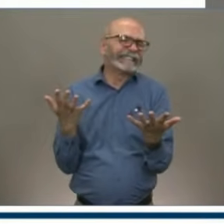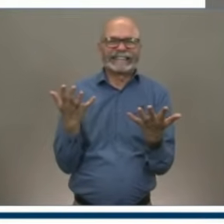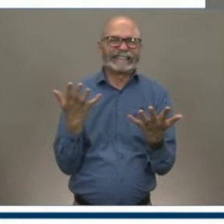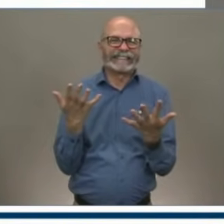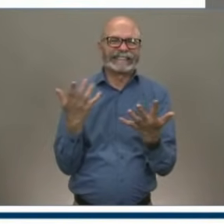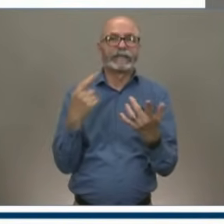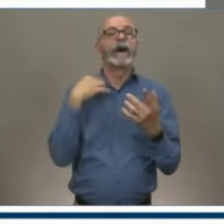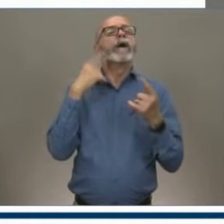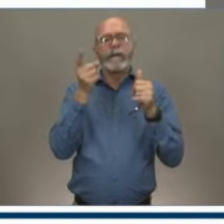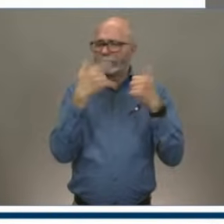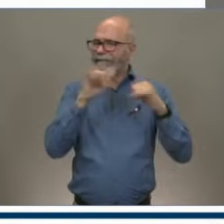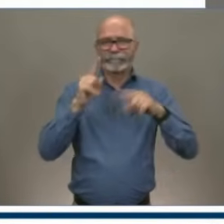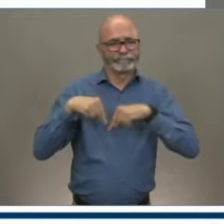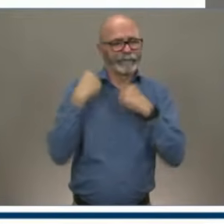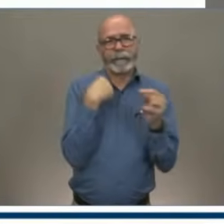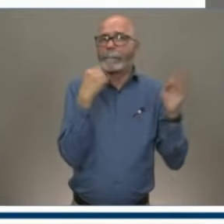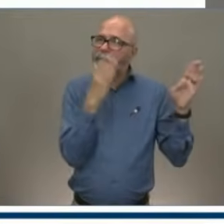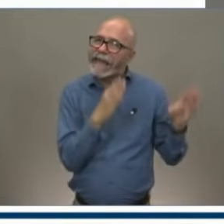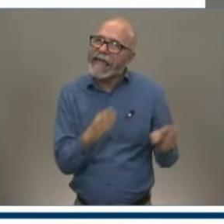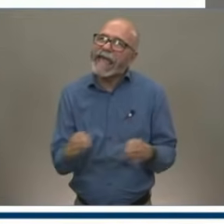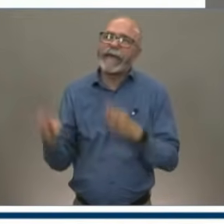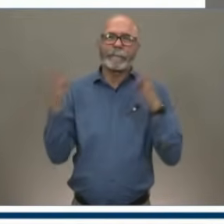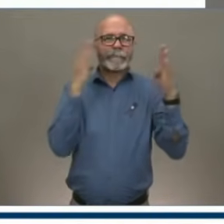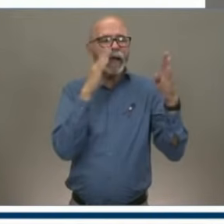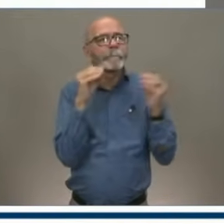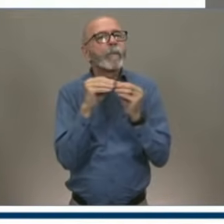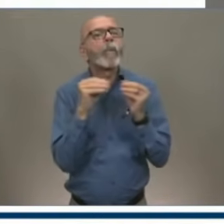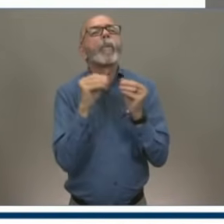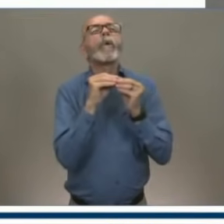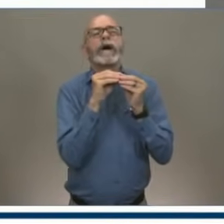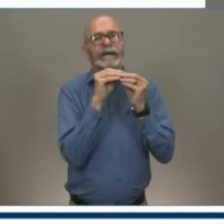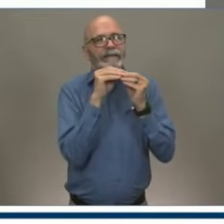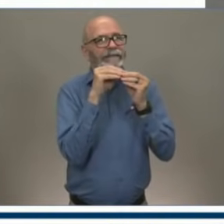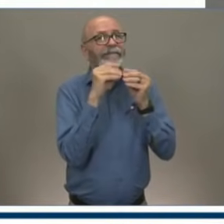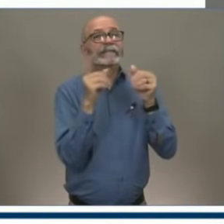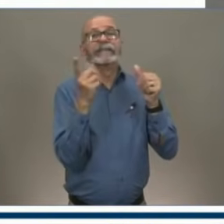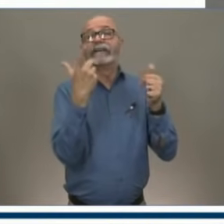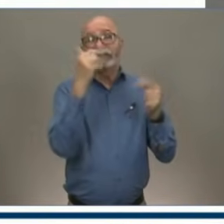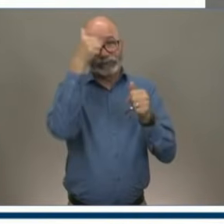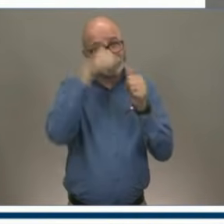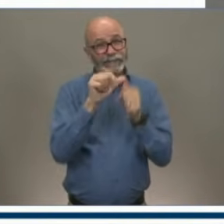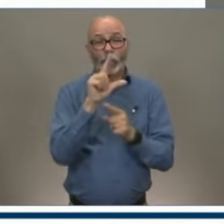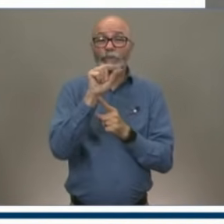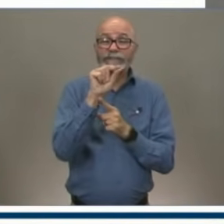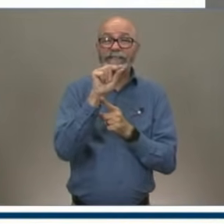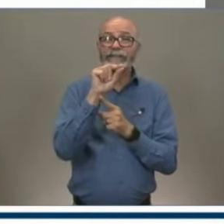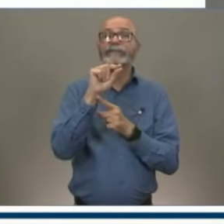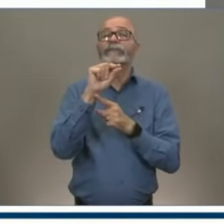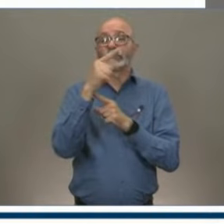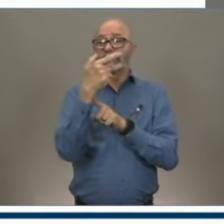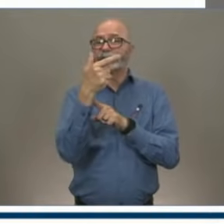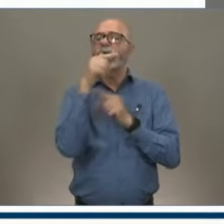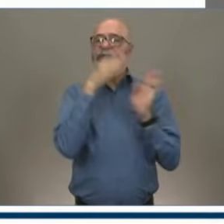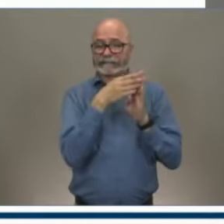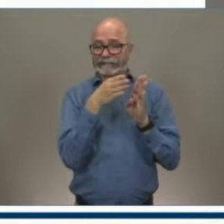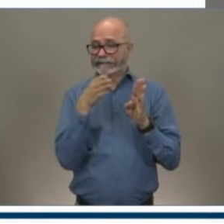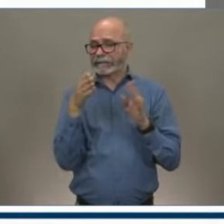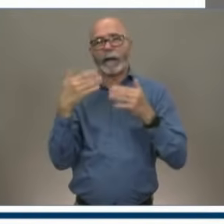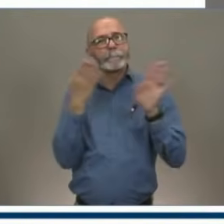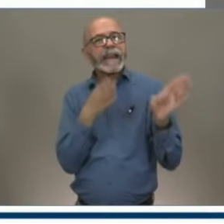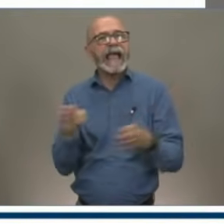happens in the first few months of 2021 as we start to plan for broader mass